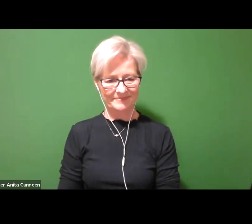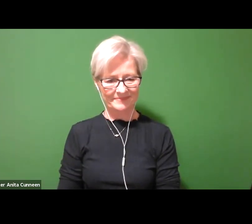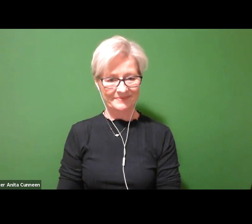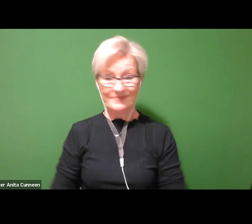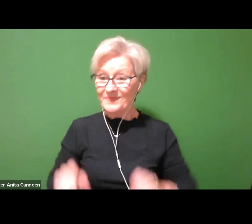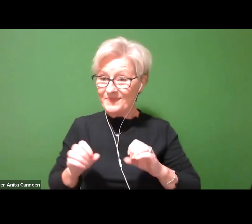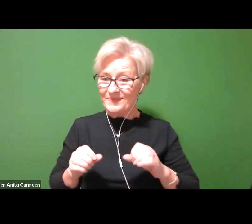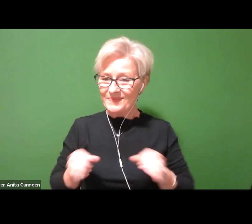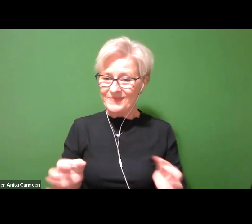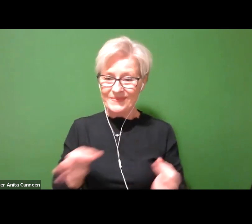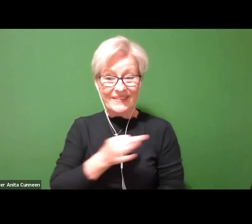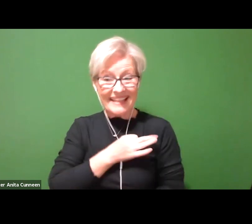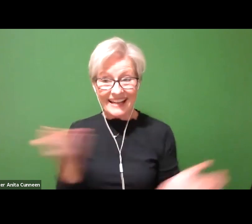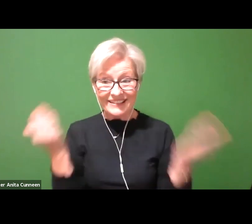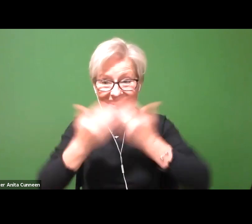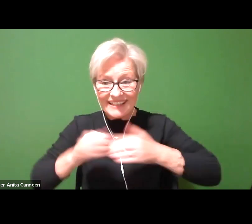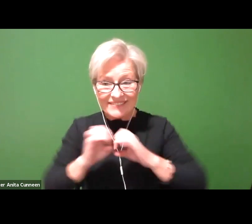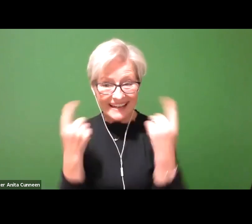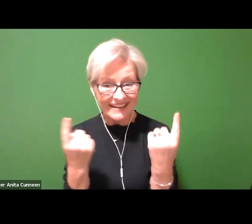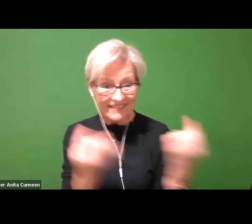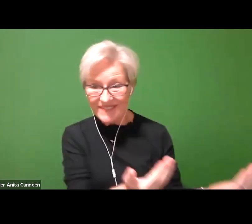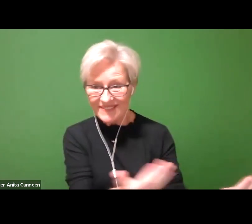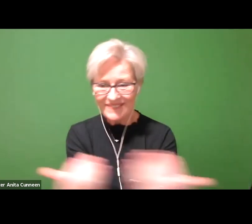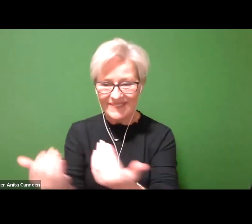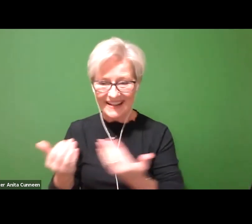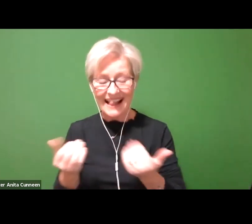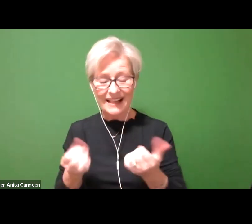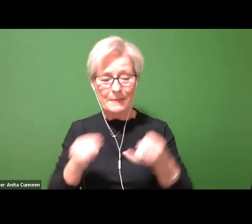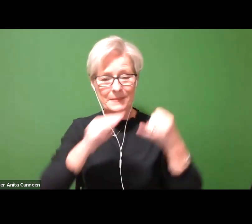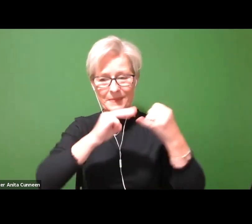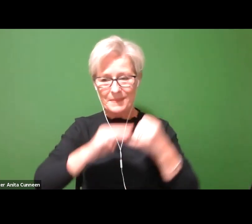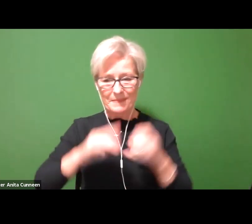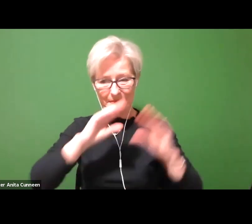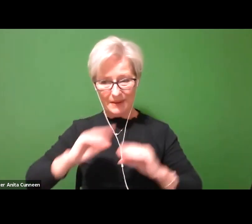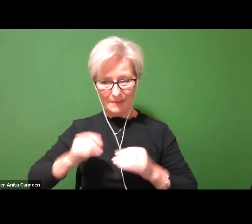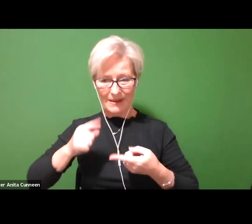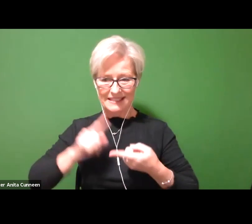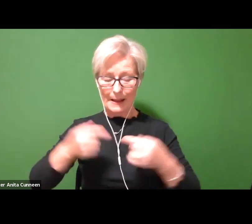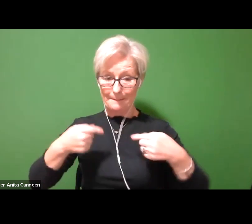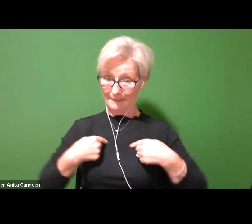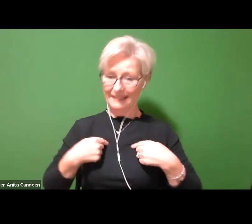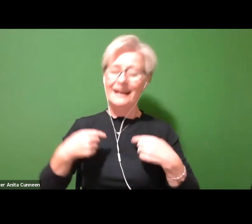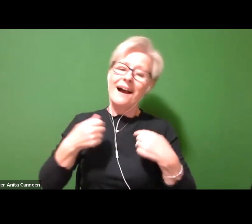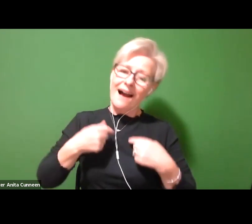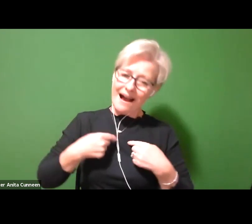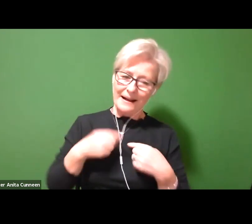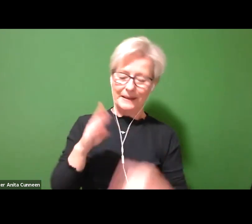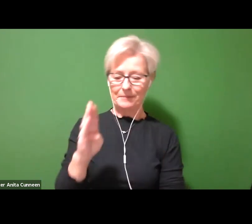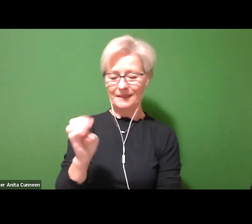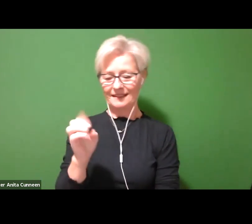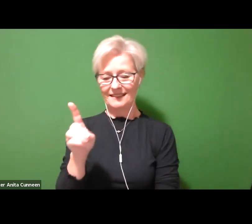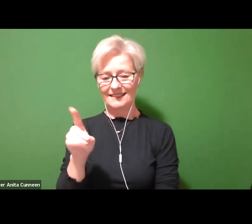Good evening, everyone, and welcome to Menopause and Me. My name is Bedelia Collins, and I'm your chair for the